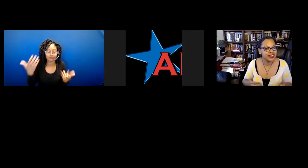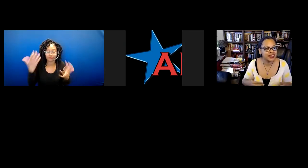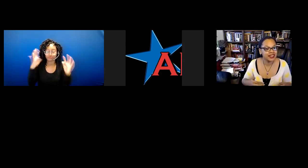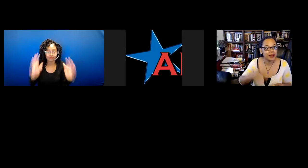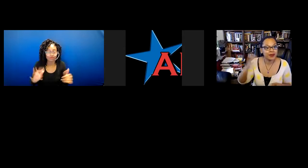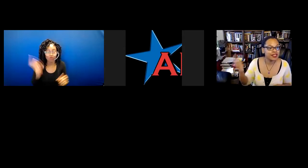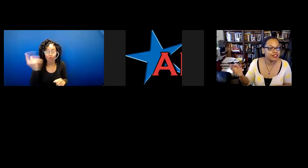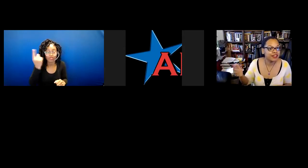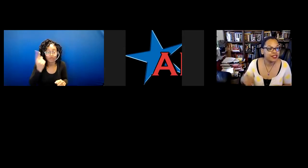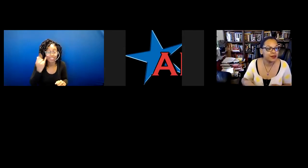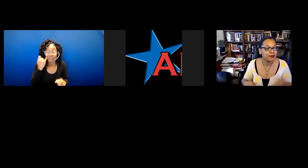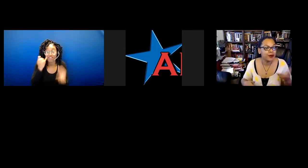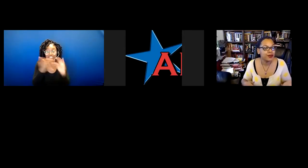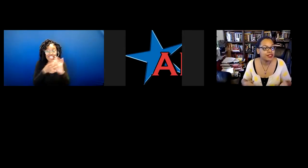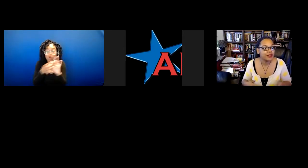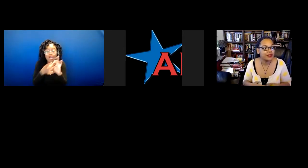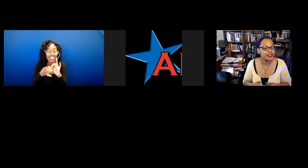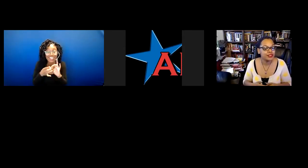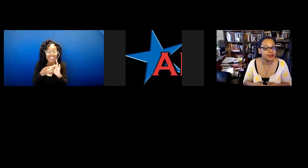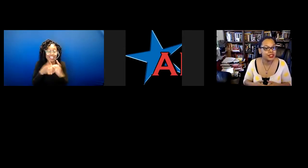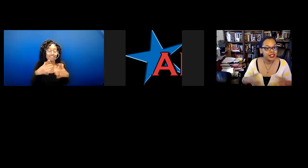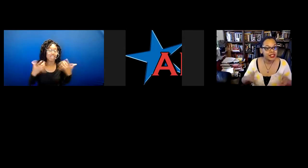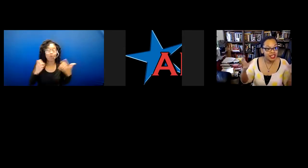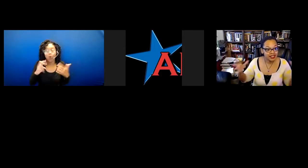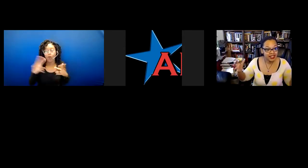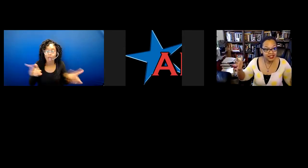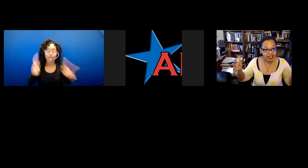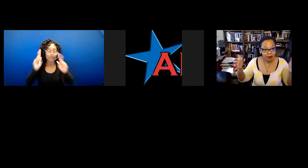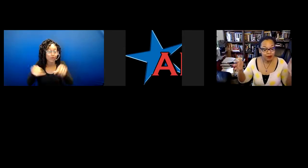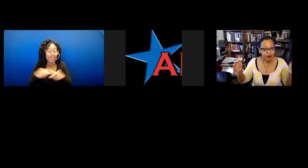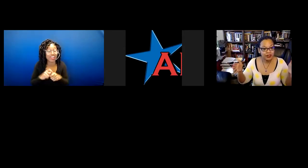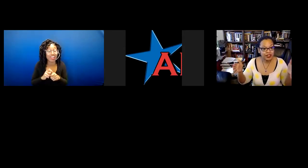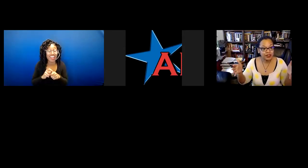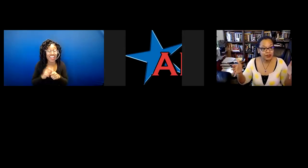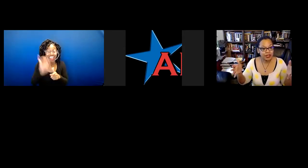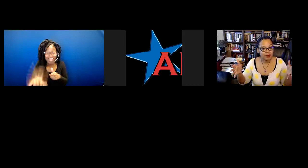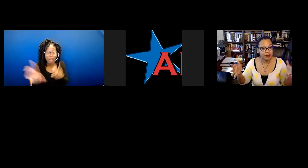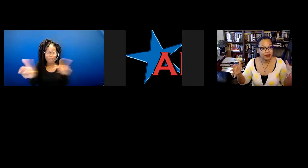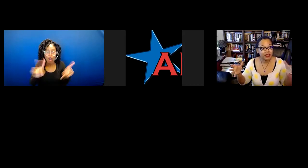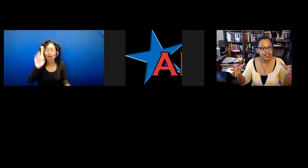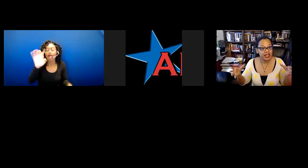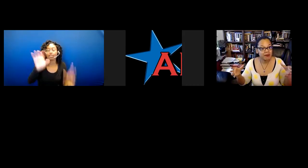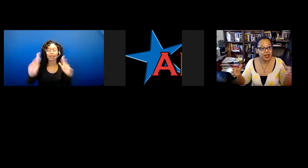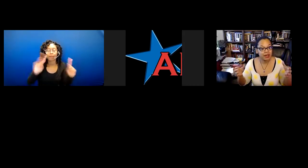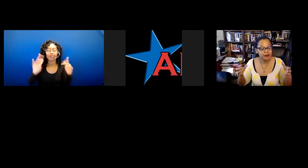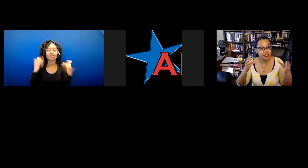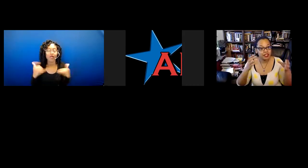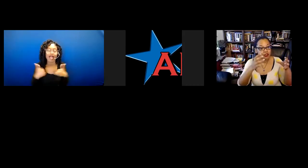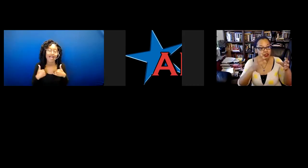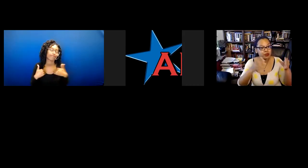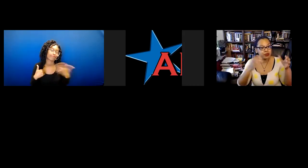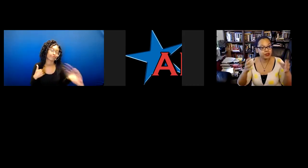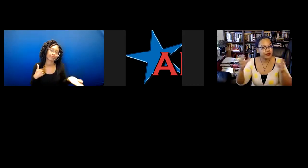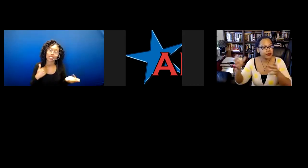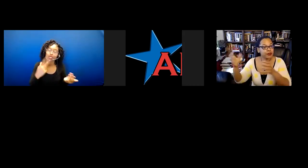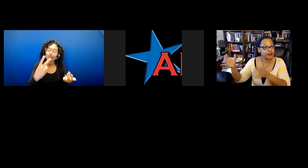a networking event or a party you went to, in that same party of 100 people, you could have perhaps